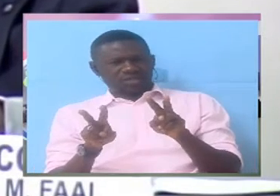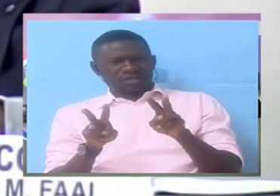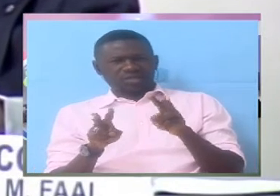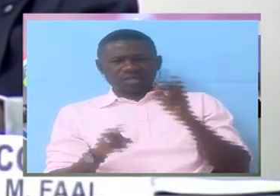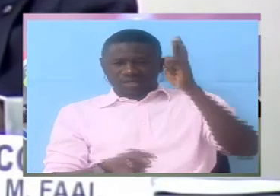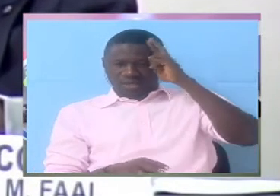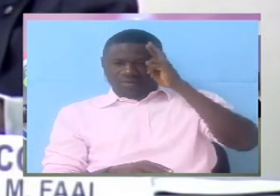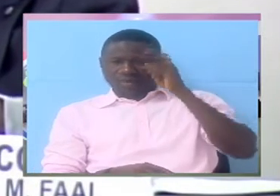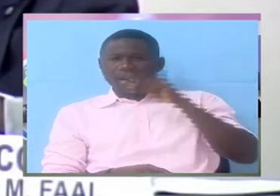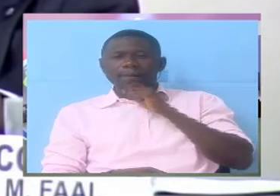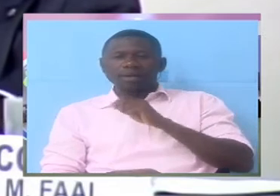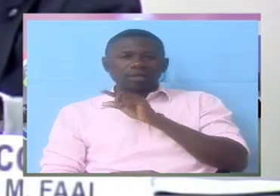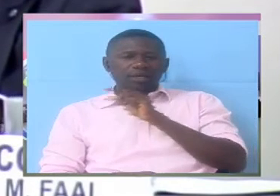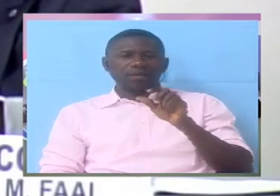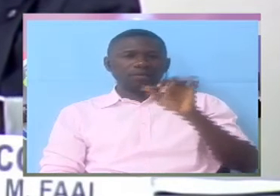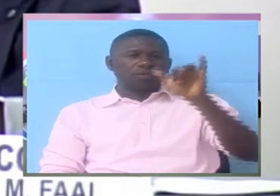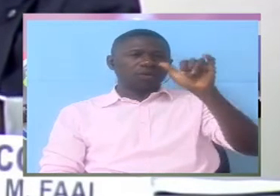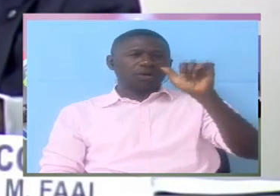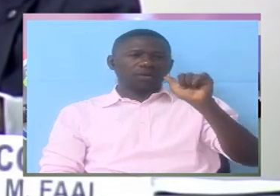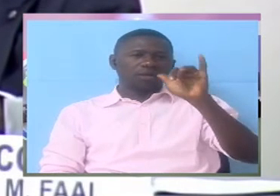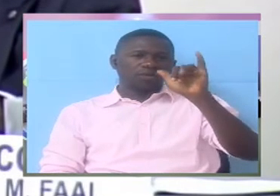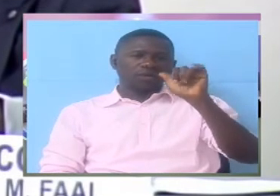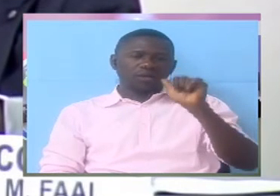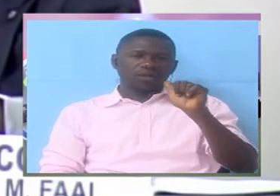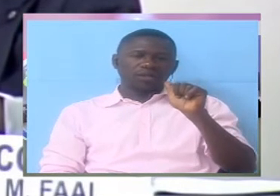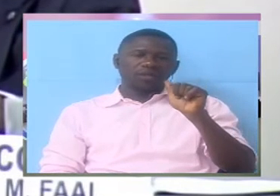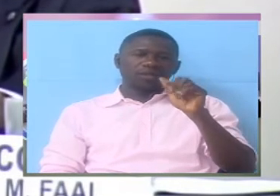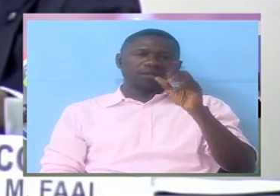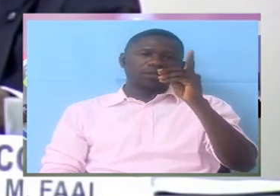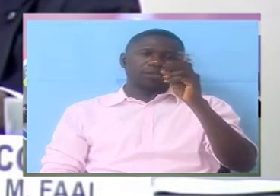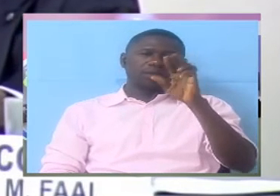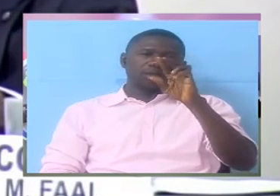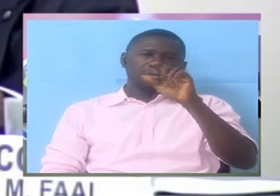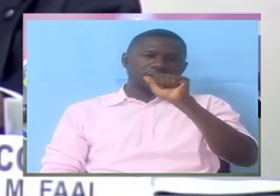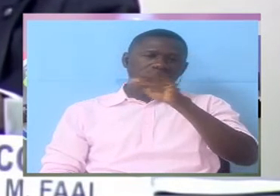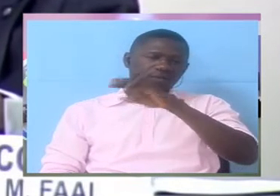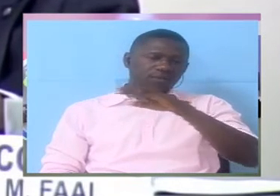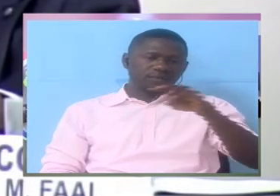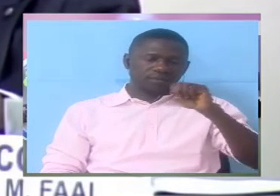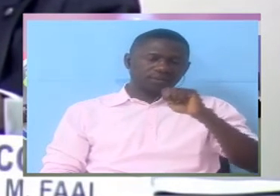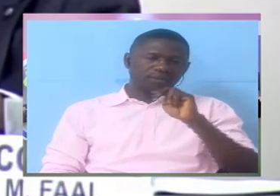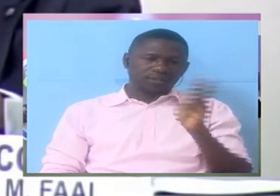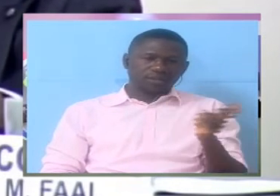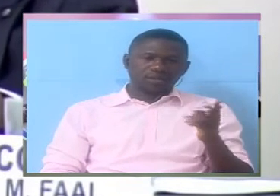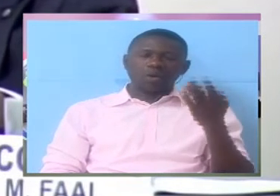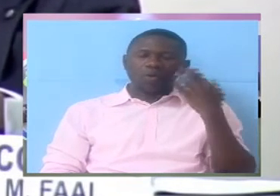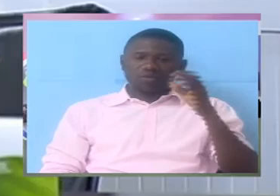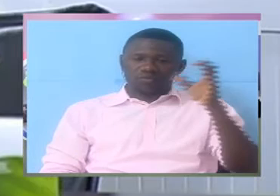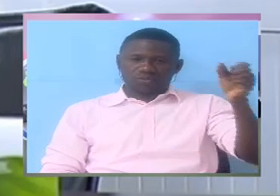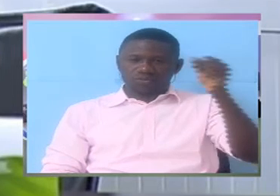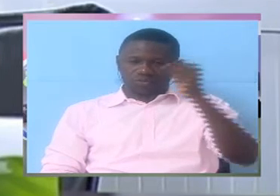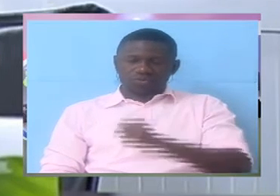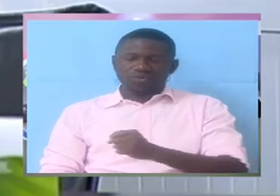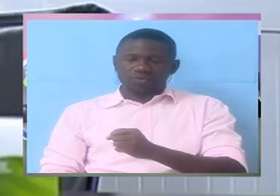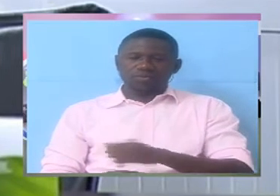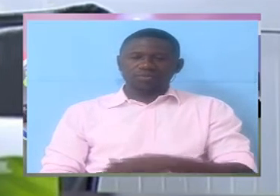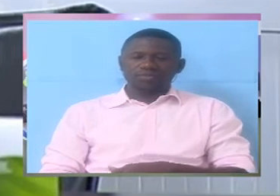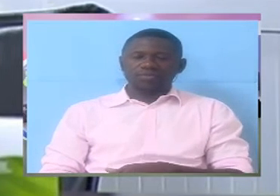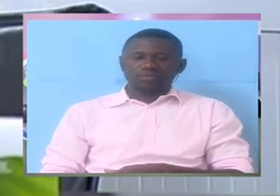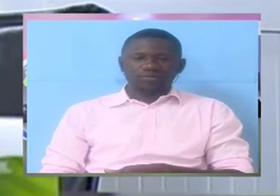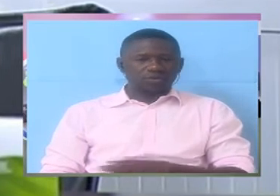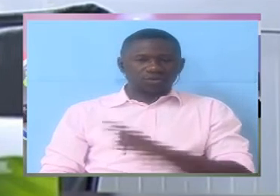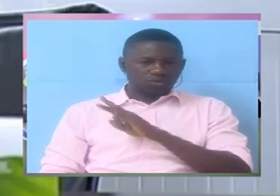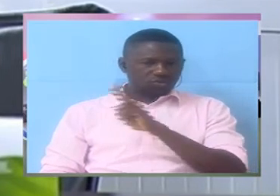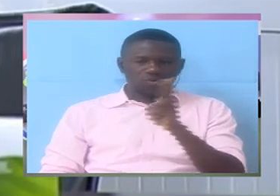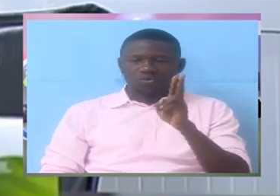Drammeh Biriya Nadi. This called you say called him Yusuf Drammeh. Yaya Kafa Yusuf Drammeh. Foya jela ban Biriya Nadi ba. Yaya no.